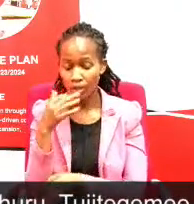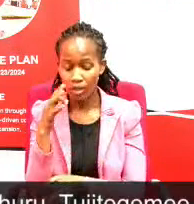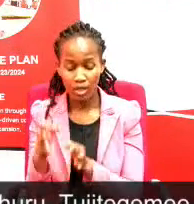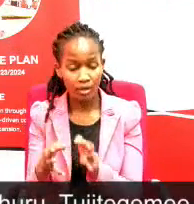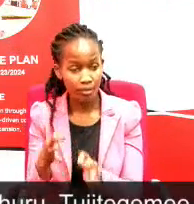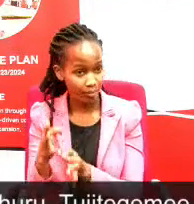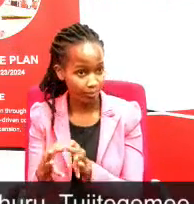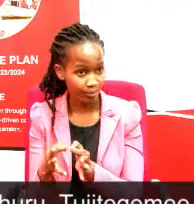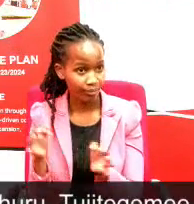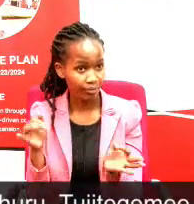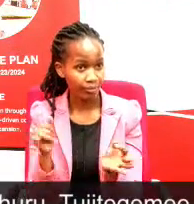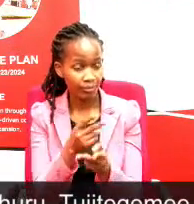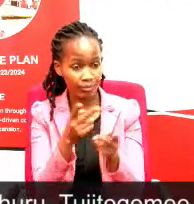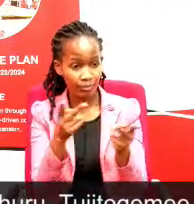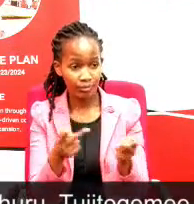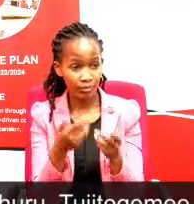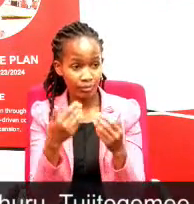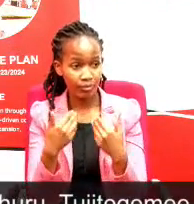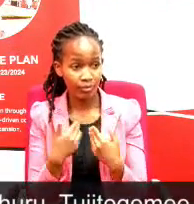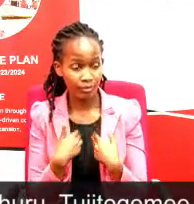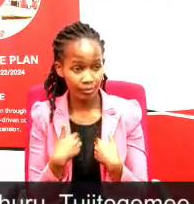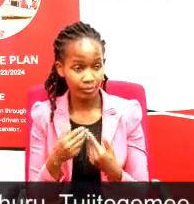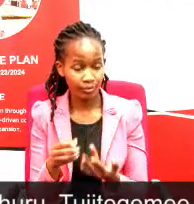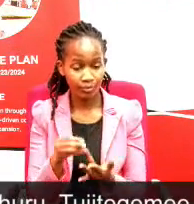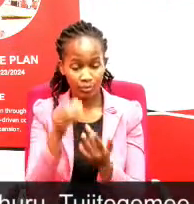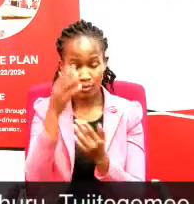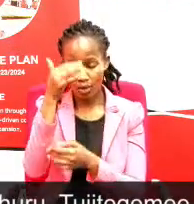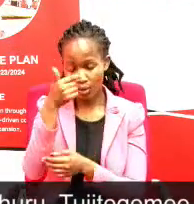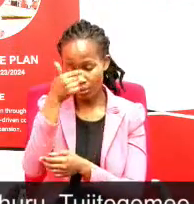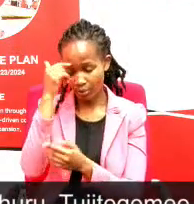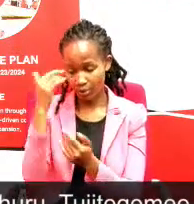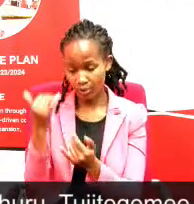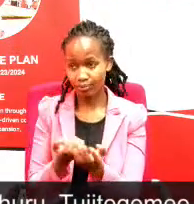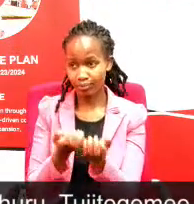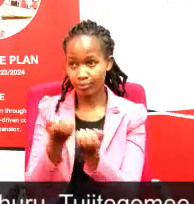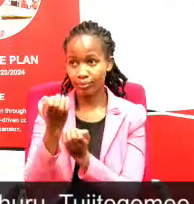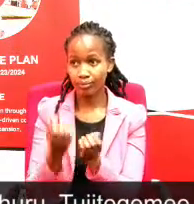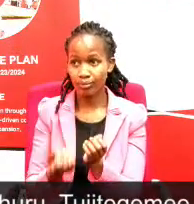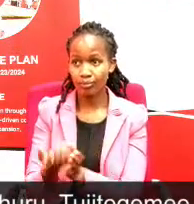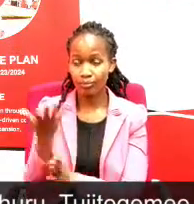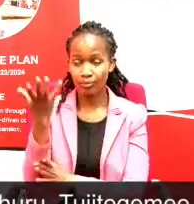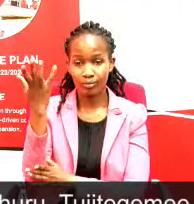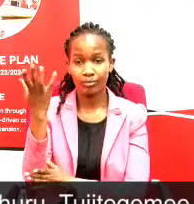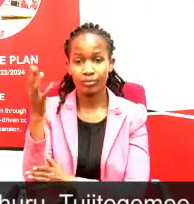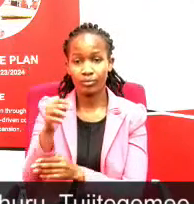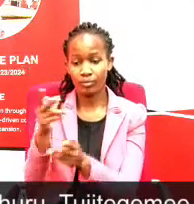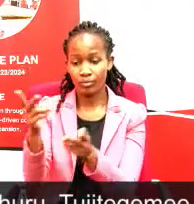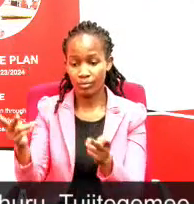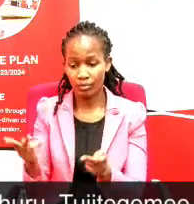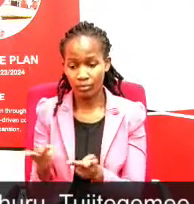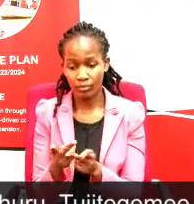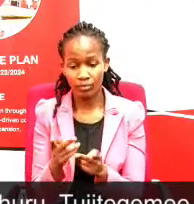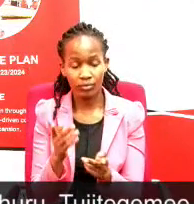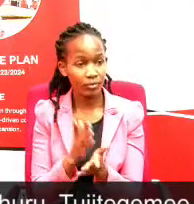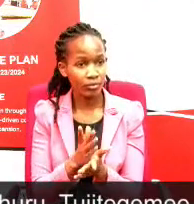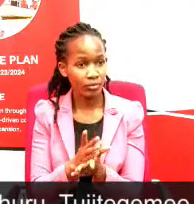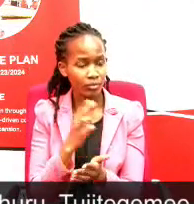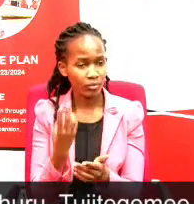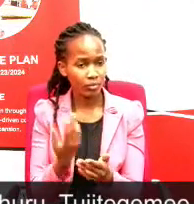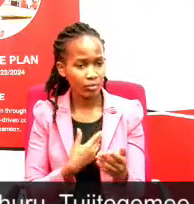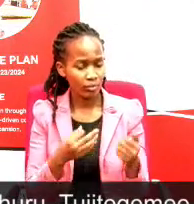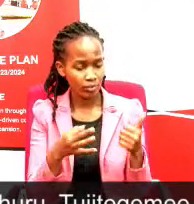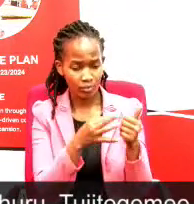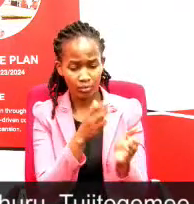if that place will have a satellite station because now at least a business is thriving in that place. We will wish the 8th corporate